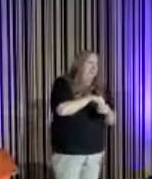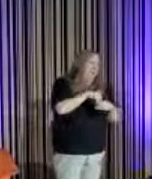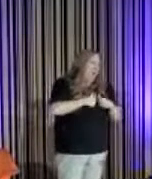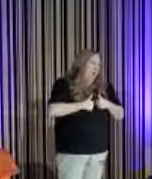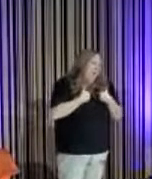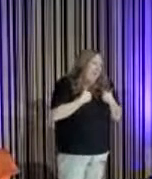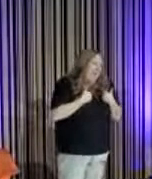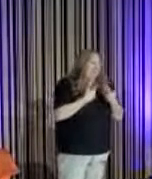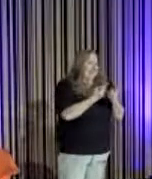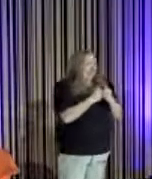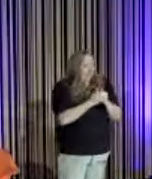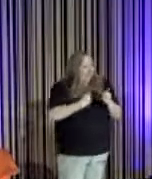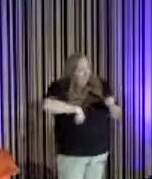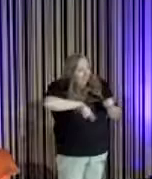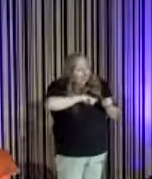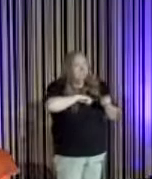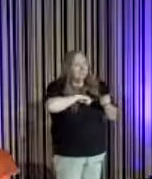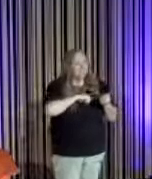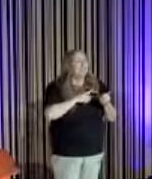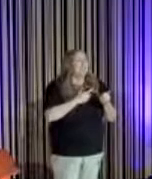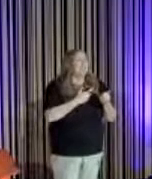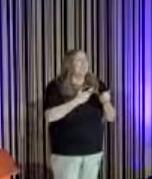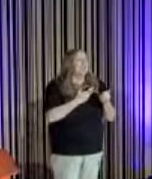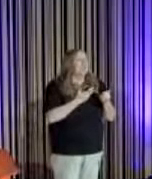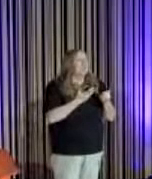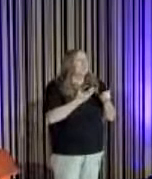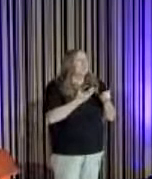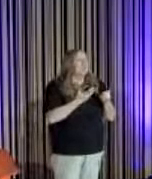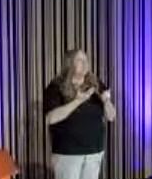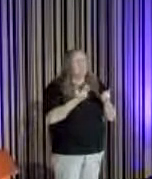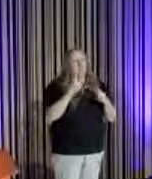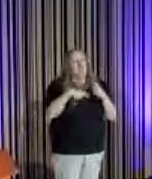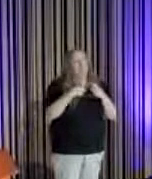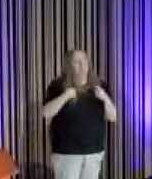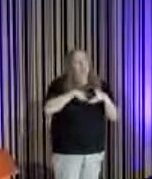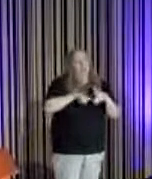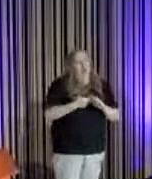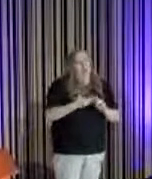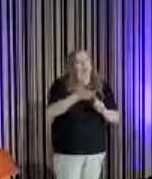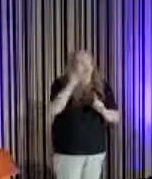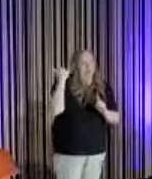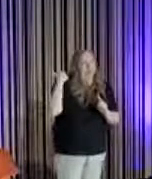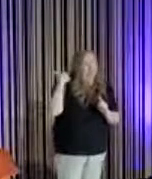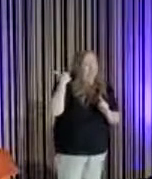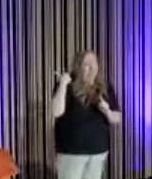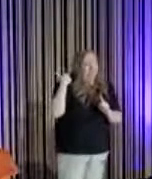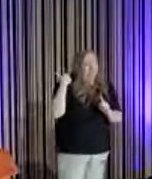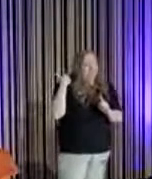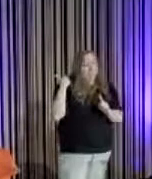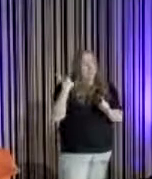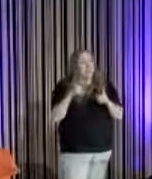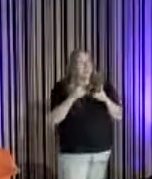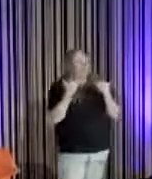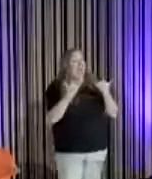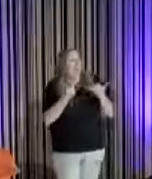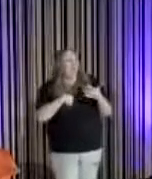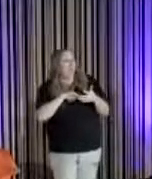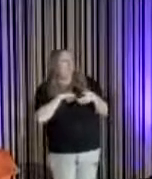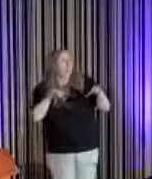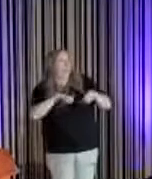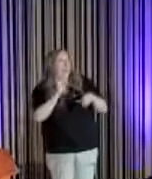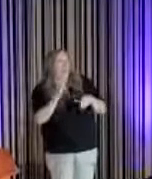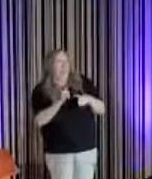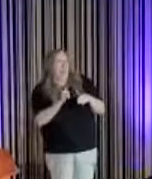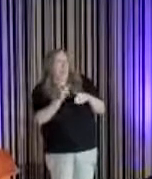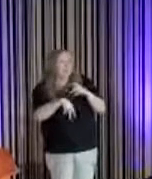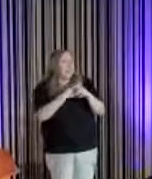us and discuss the expedition that we were doing a long time ago. So now we're doing this again. And also we are